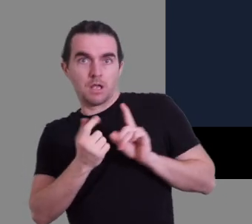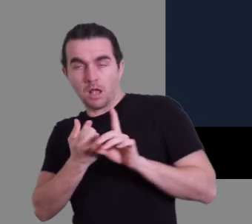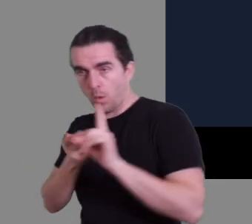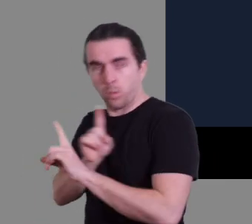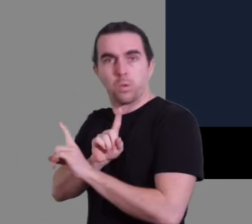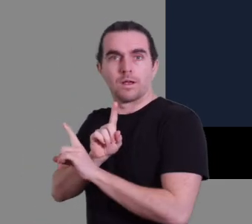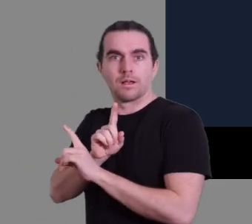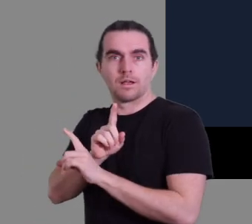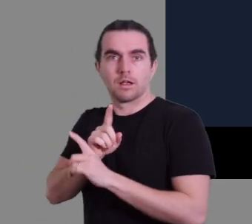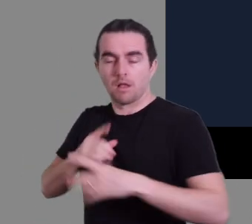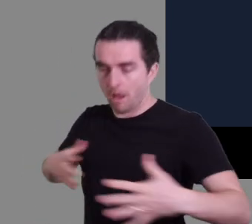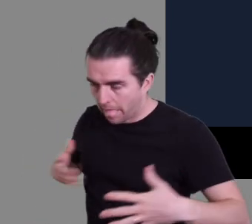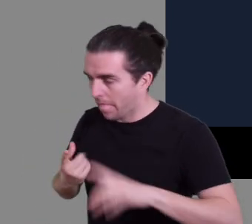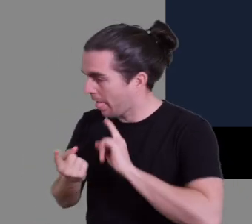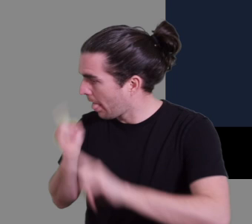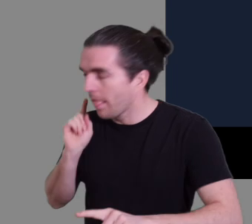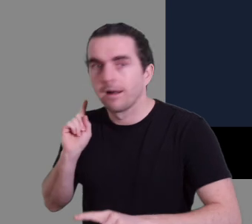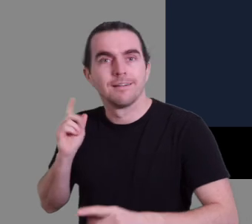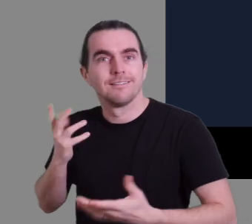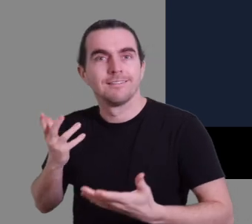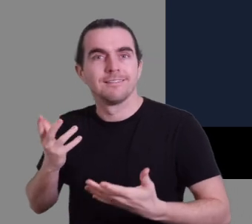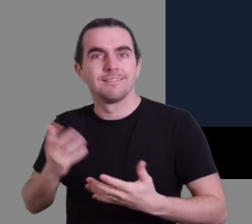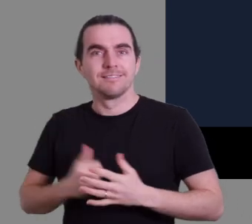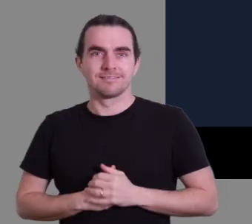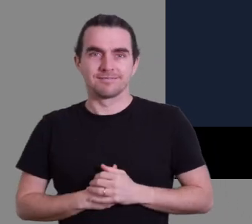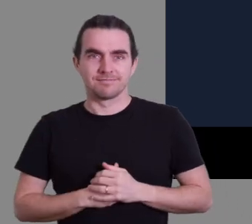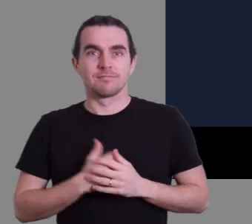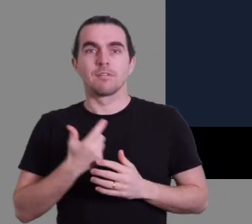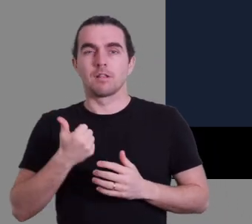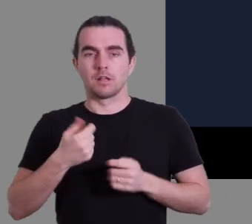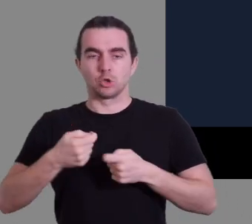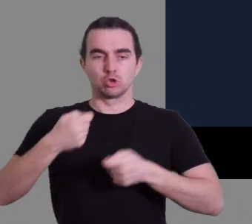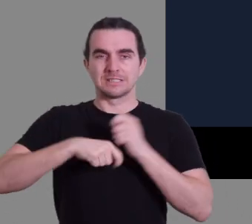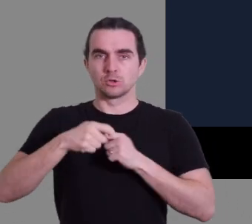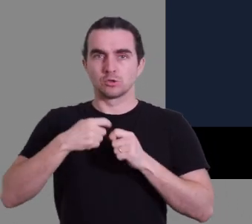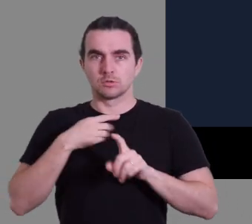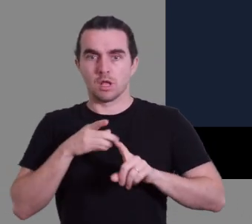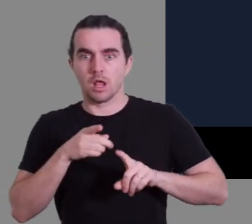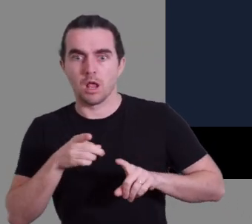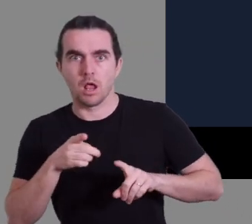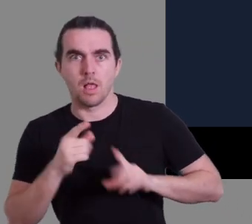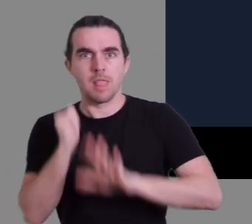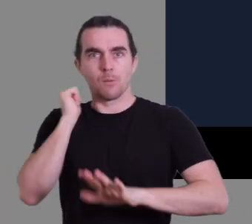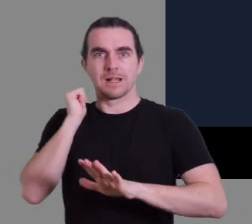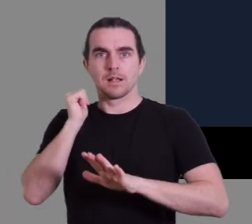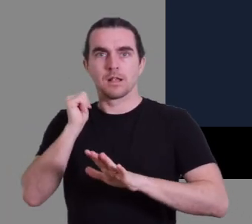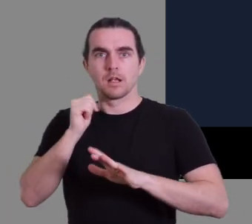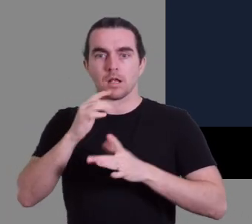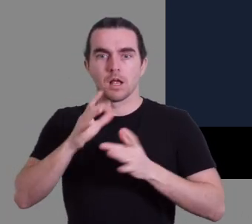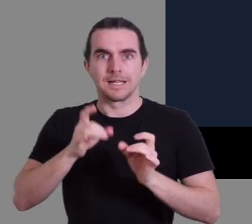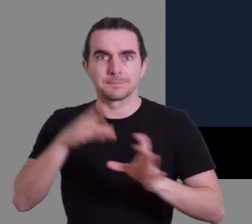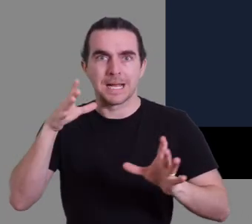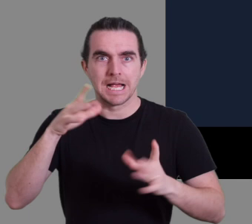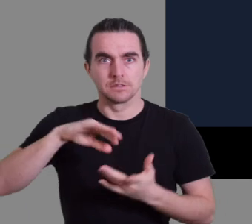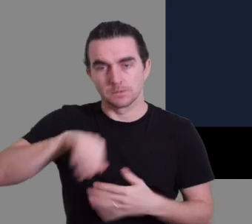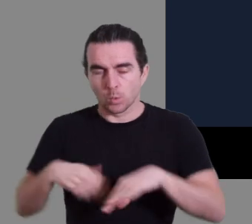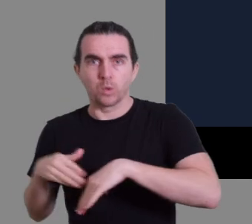The tactics are the change of direction, the change of speed,